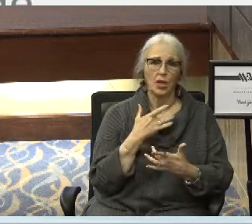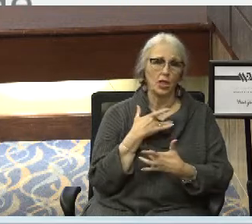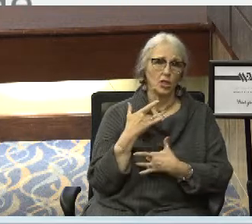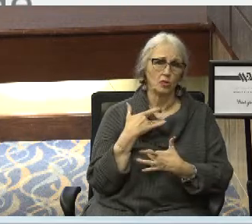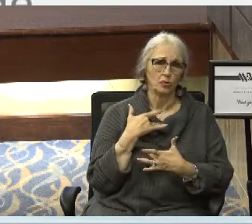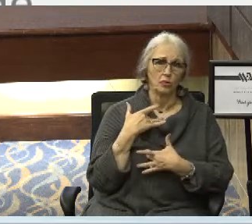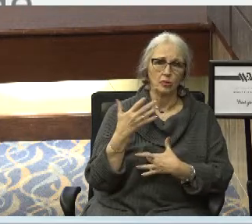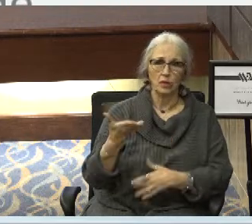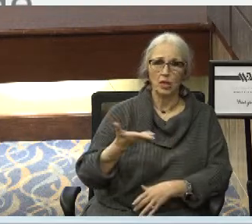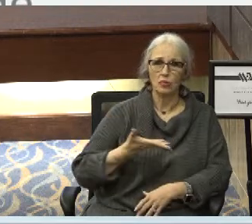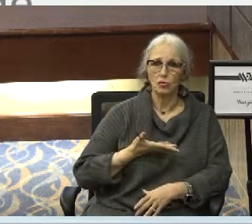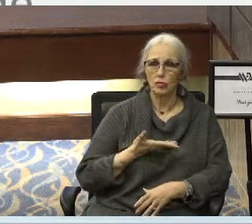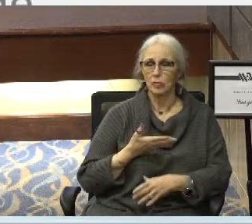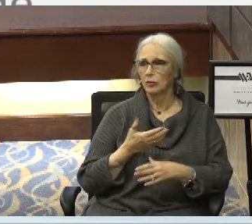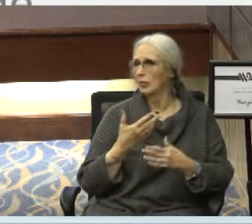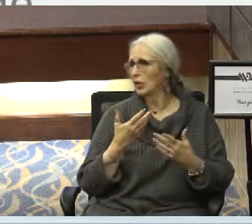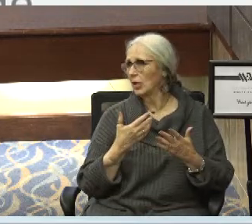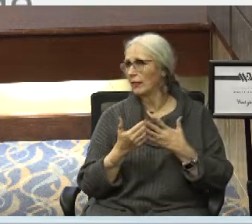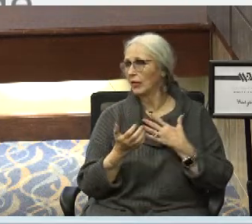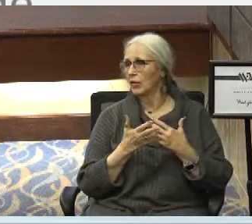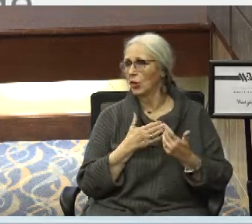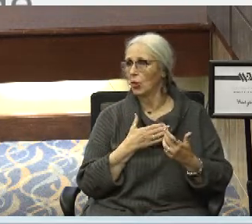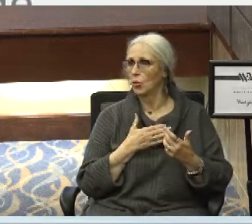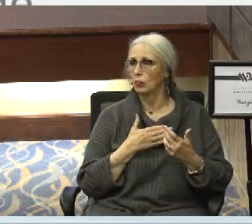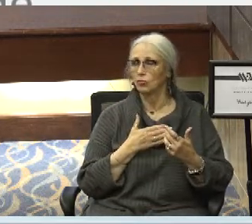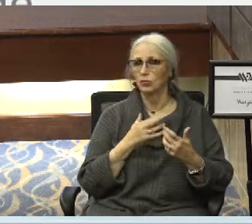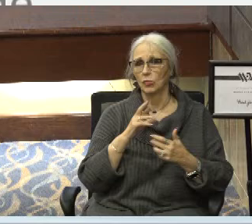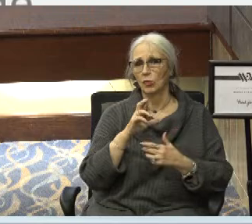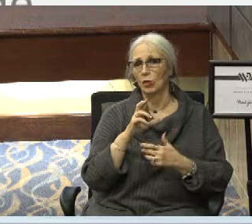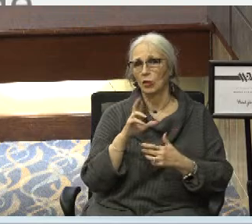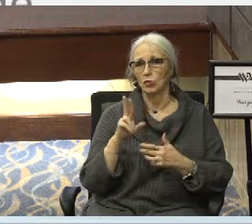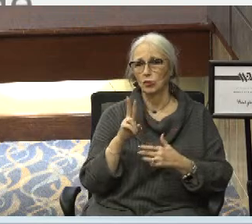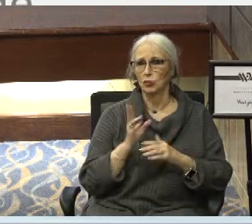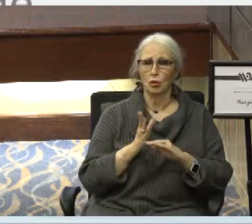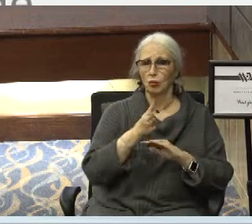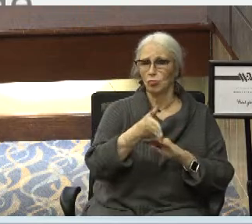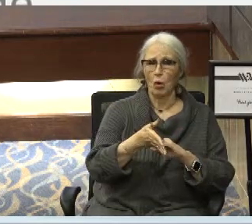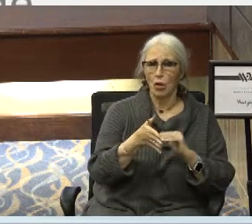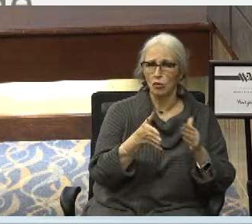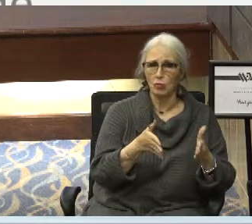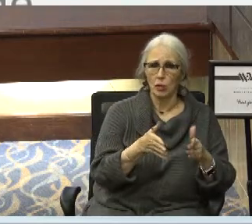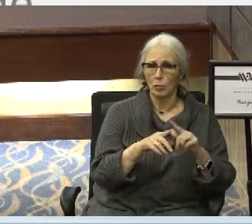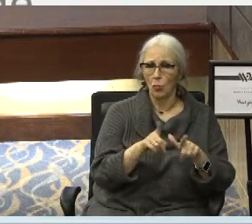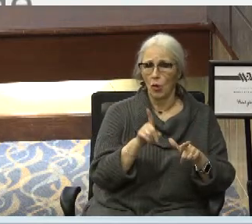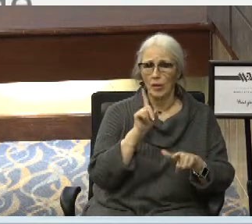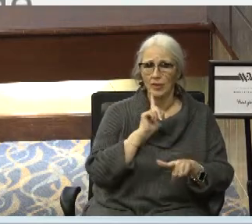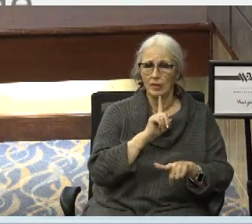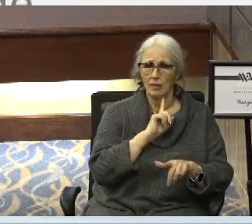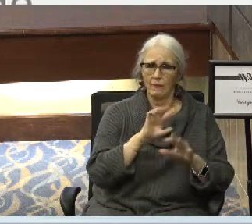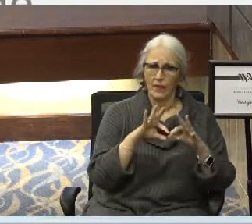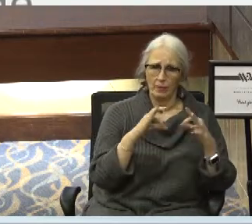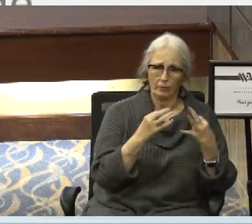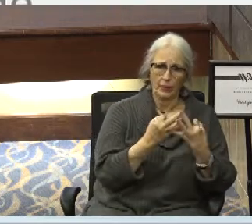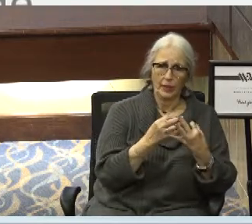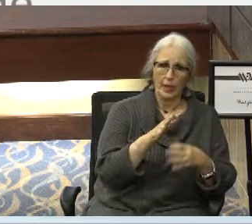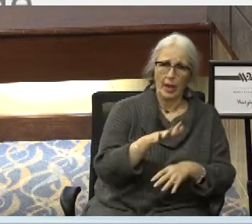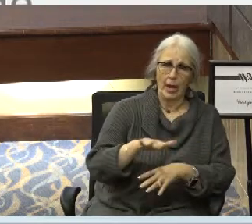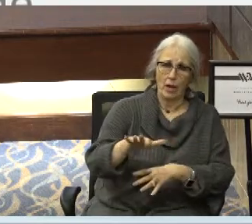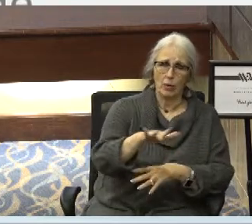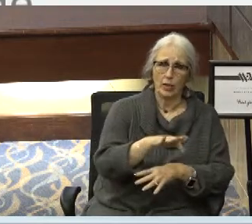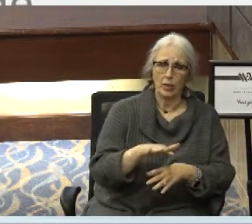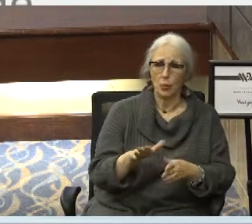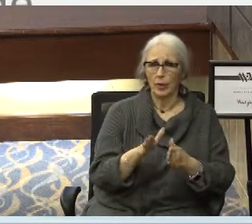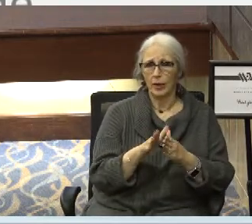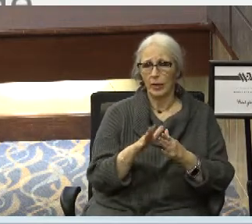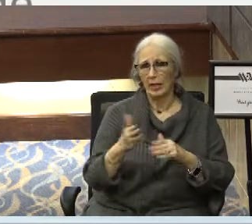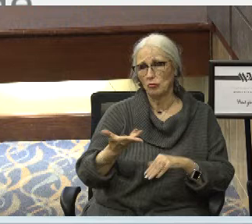of introducing R2. Even though there's R2 across the street, it is more of a single-family neighborhood, and it would be introducing R2